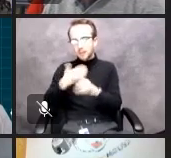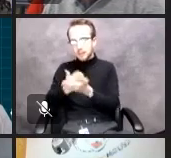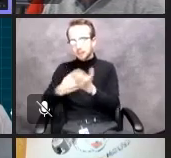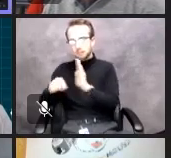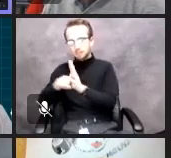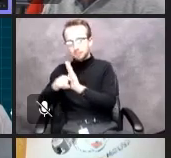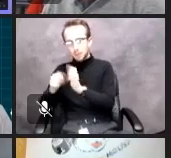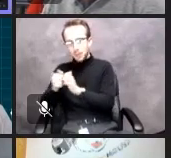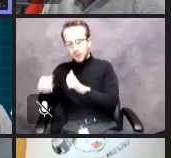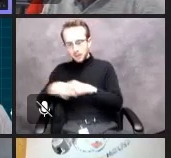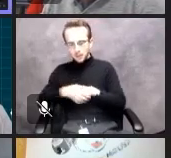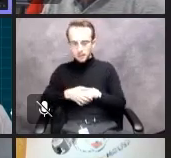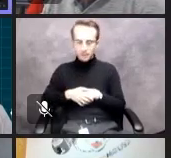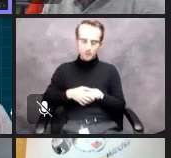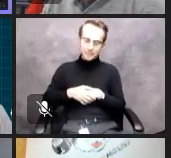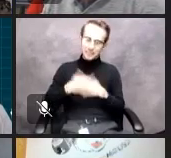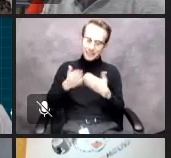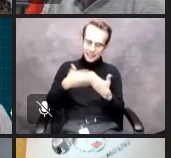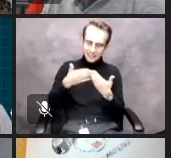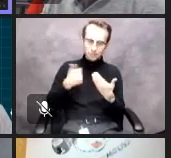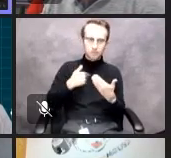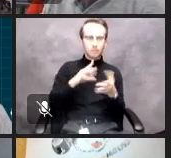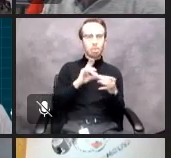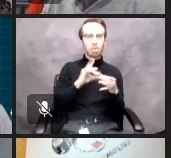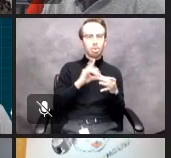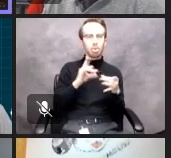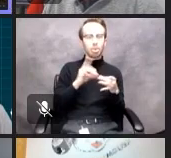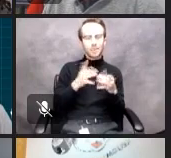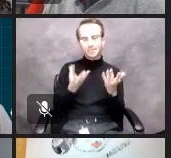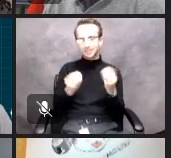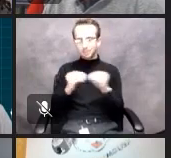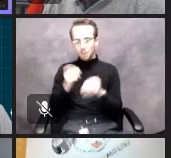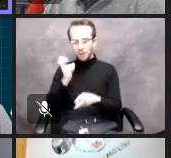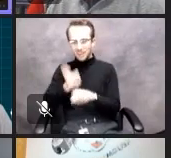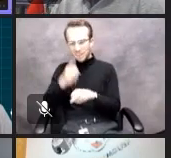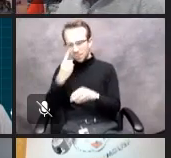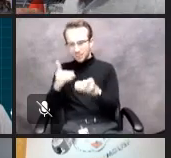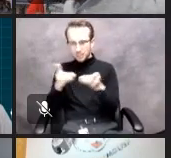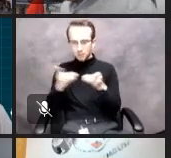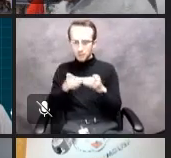for me to say that, and more difficult for districts to implement it.